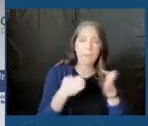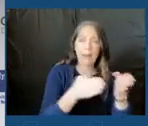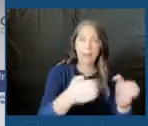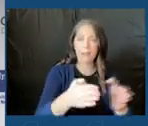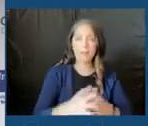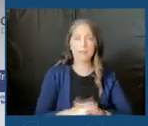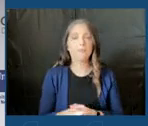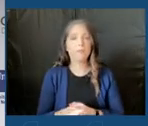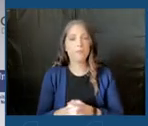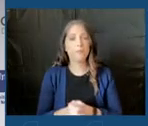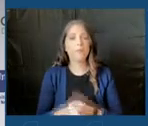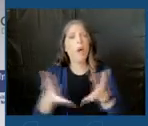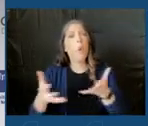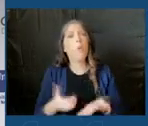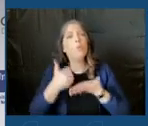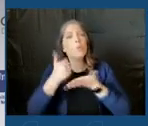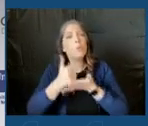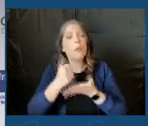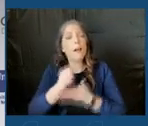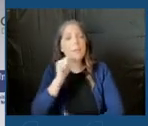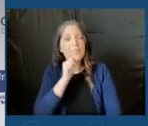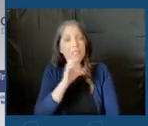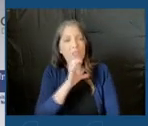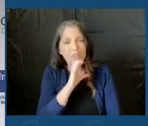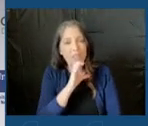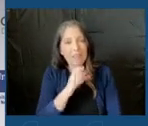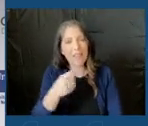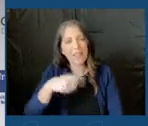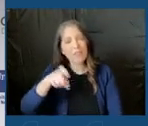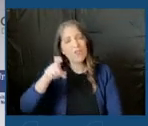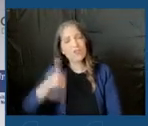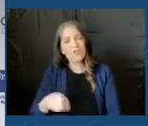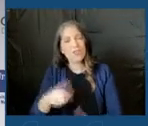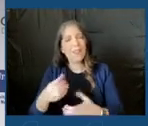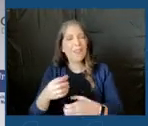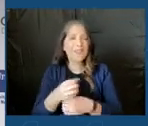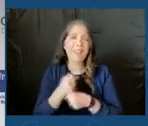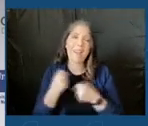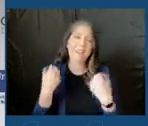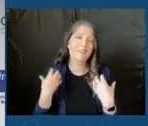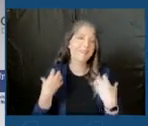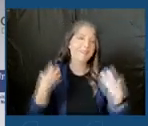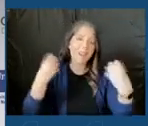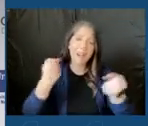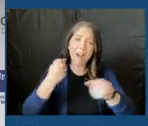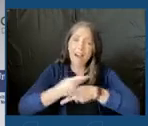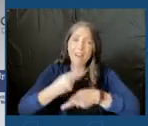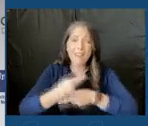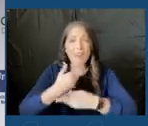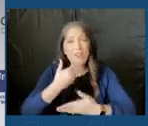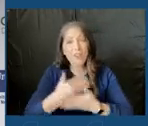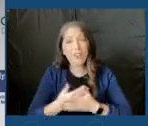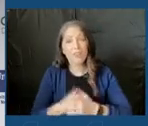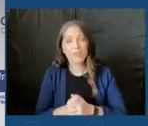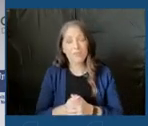who deserve the dignity of good health care when they're older, or the moms who just had a